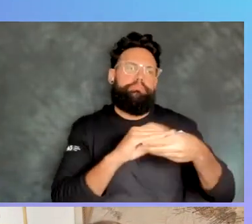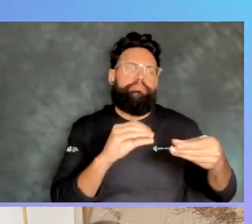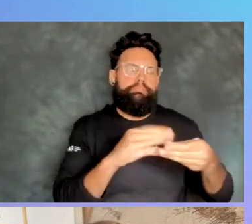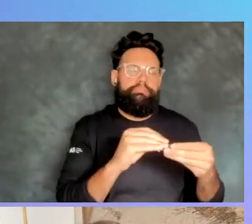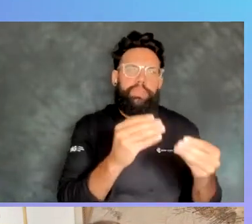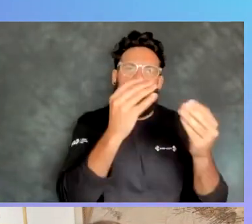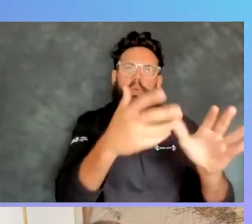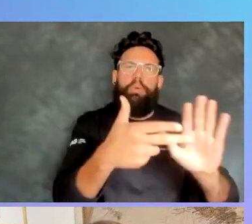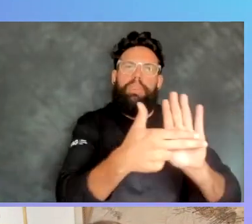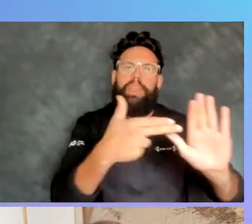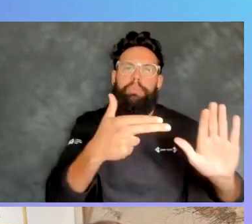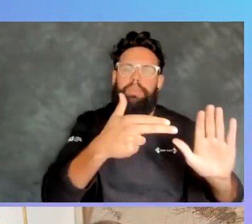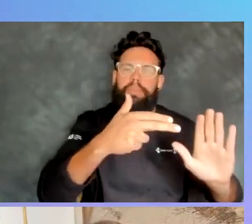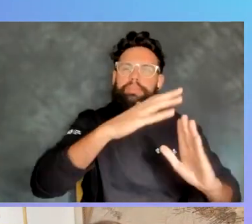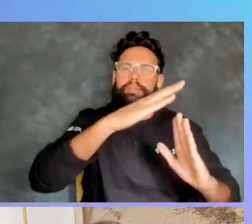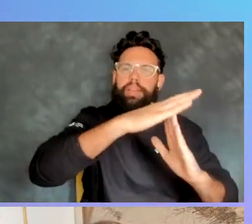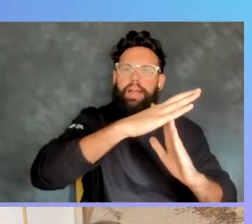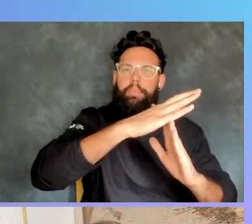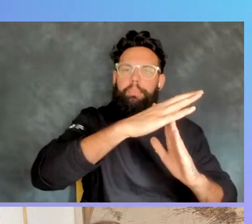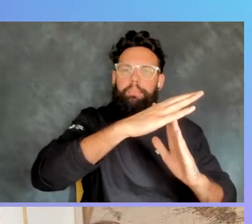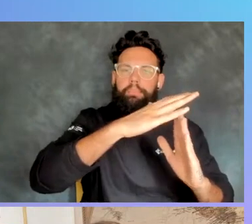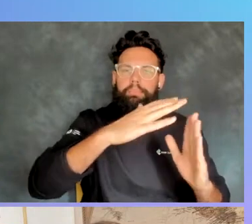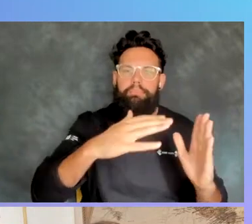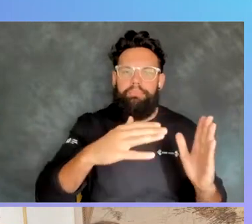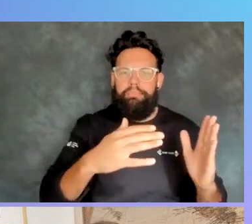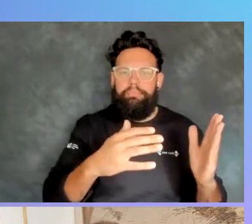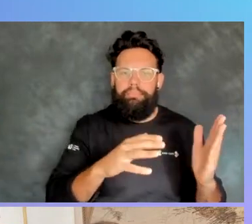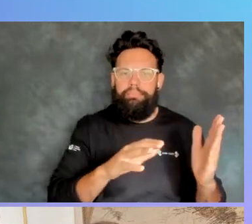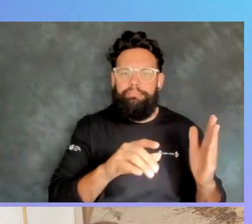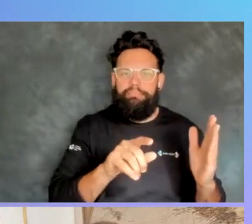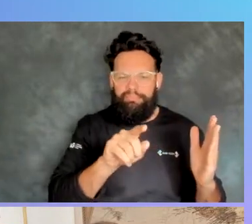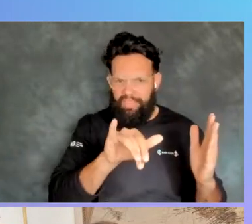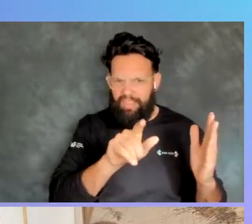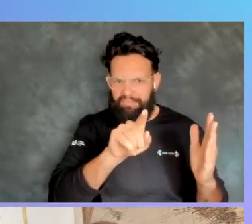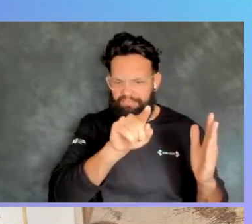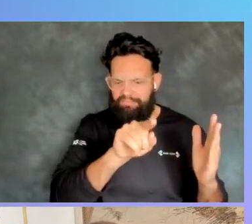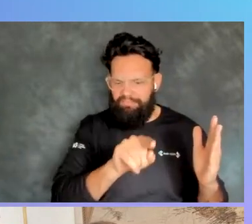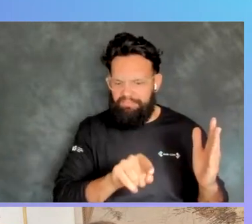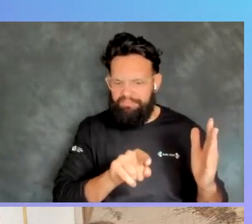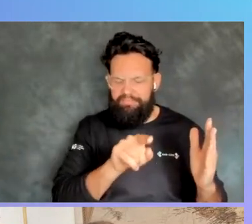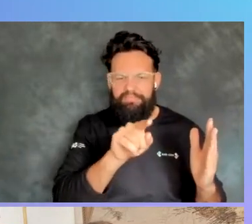looks like some smudged, like